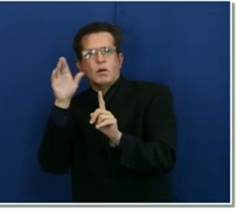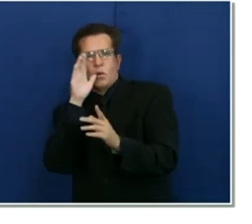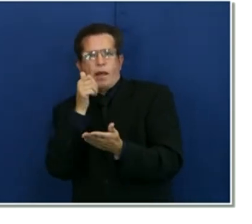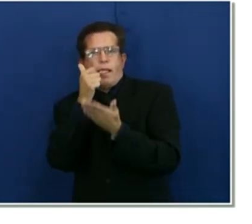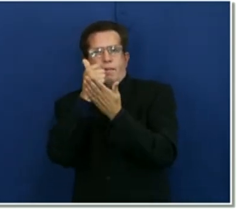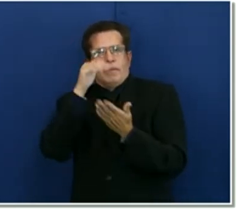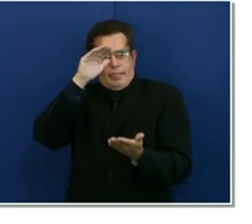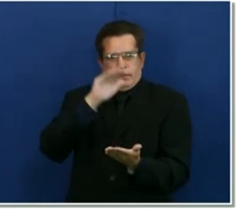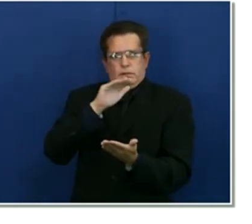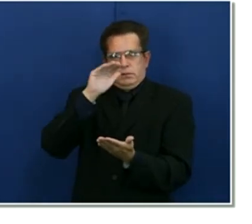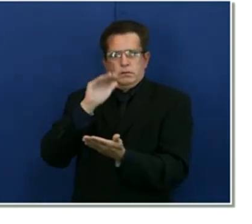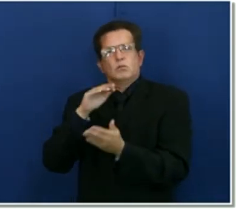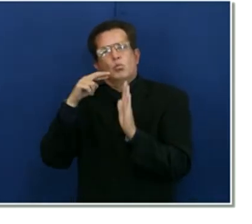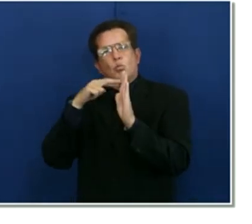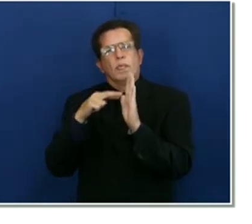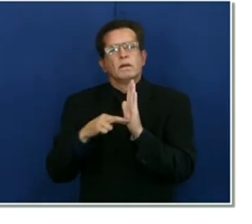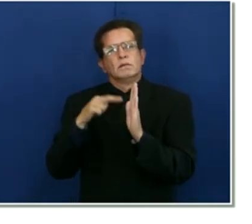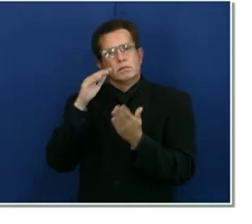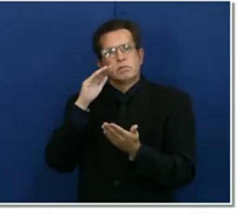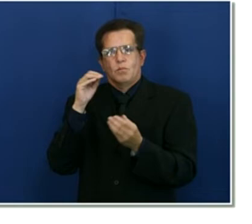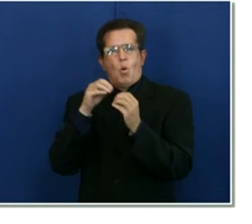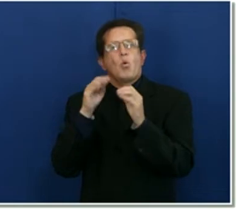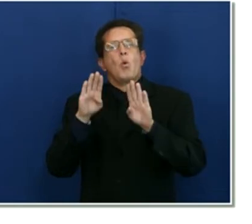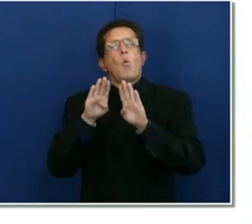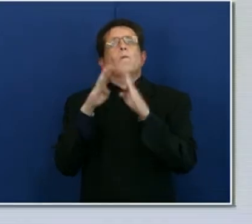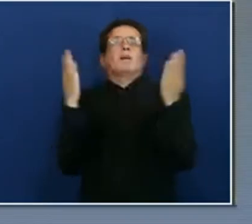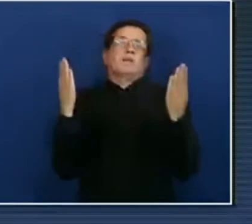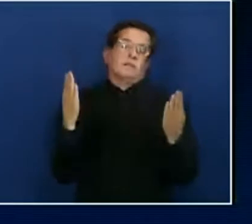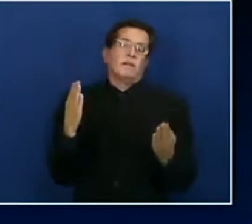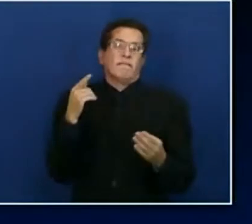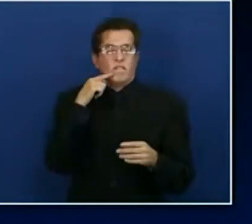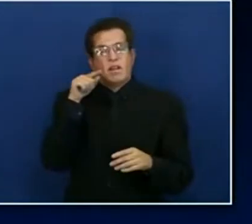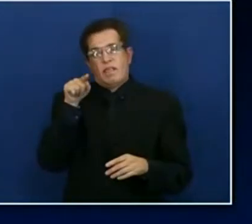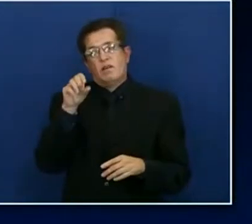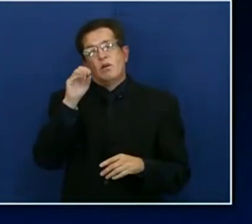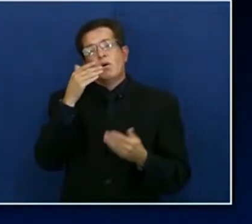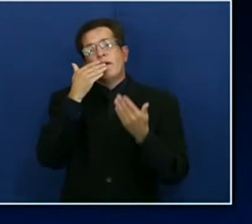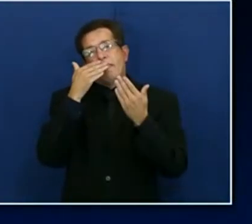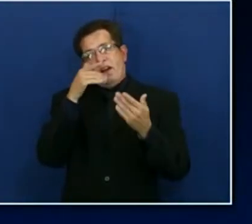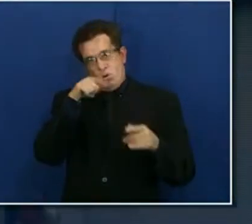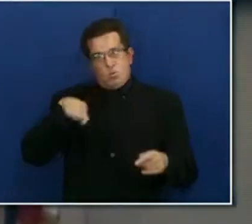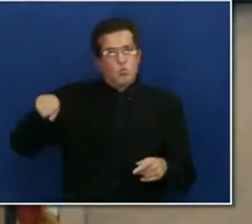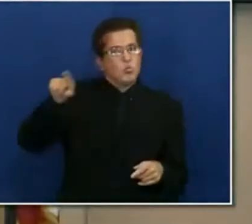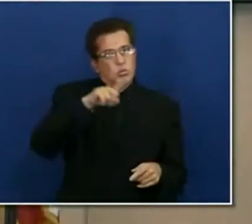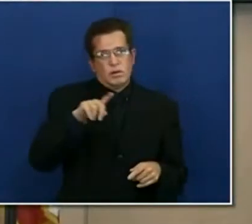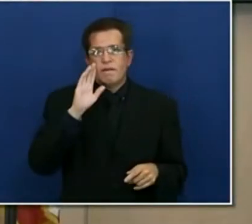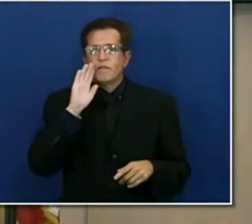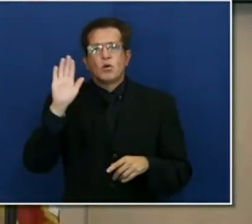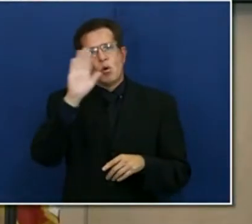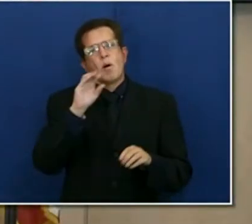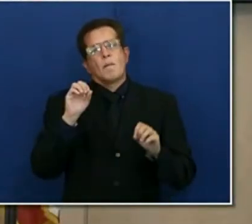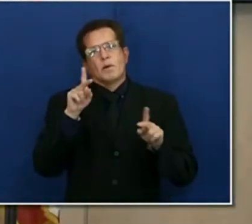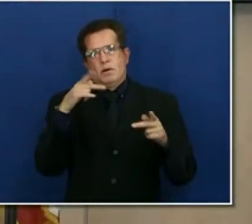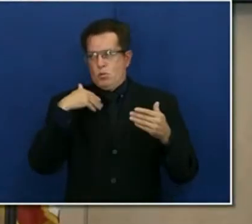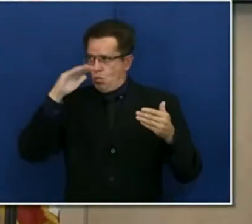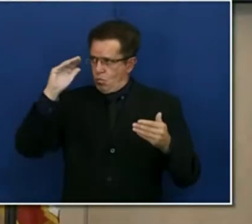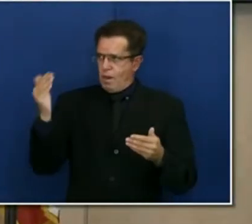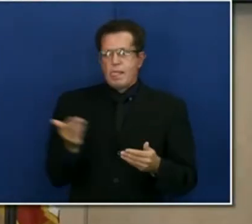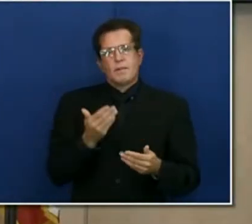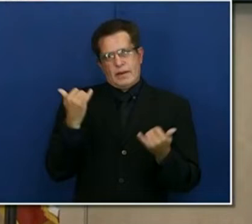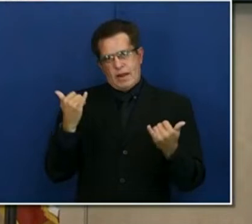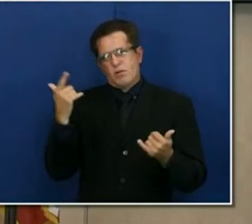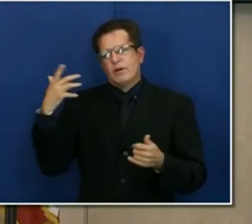the less restrictive tiers. So thank you for this opportunity, and now I would like to welcome back to the